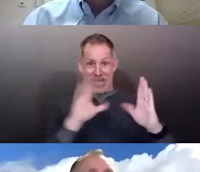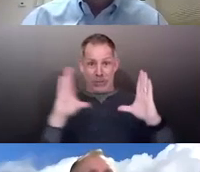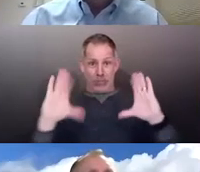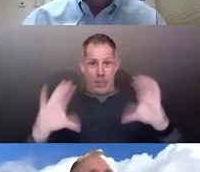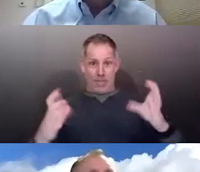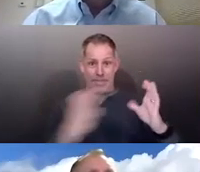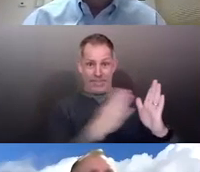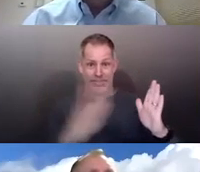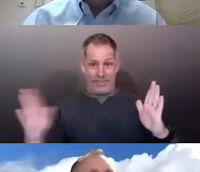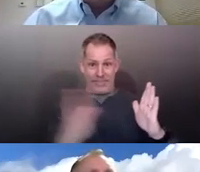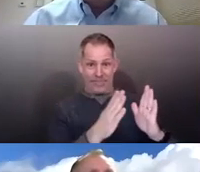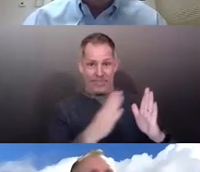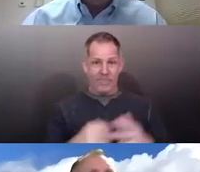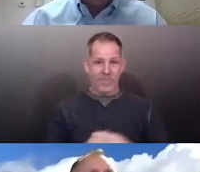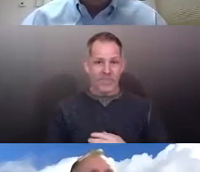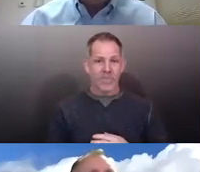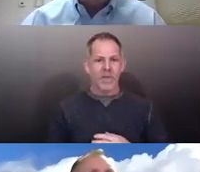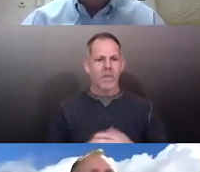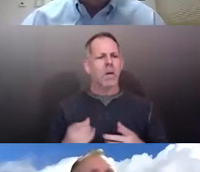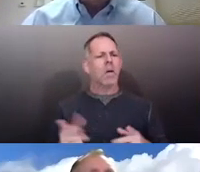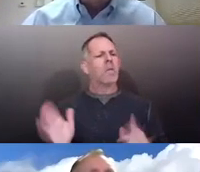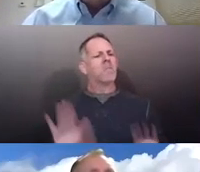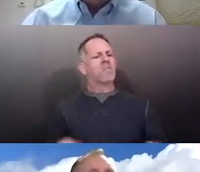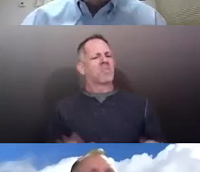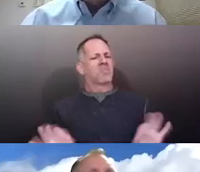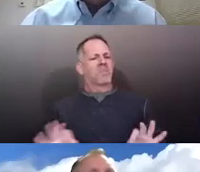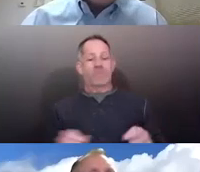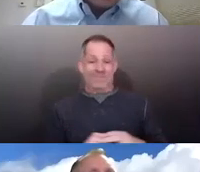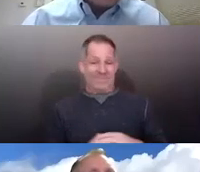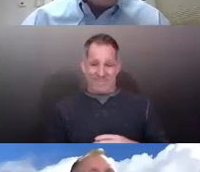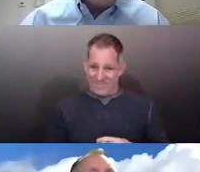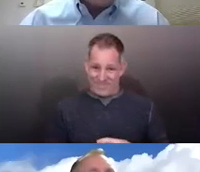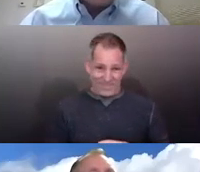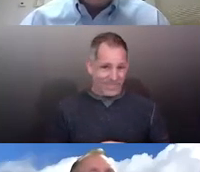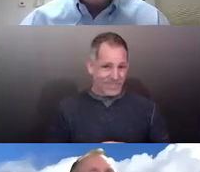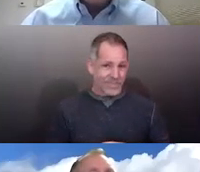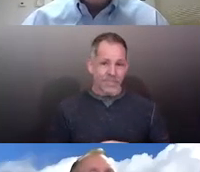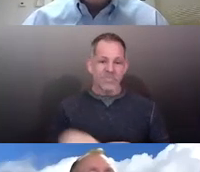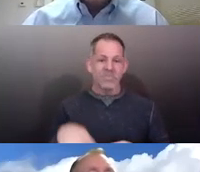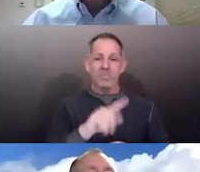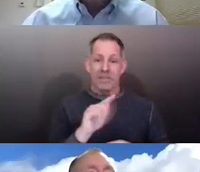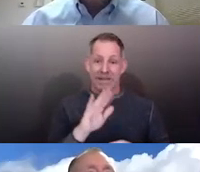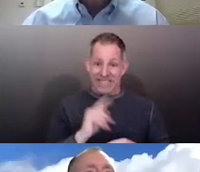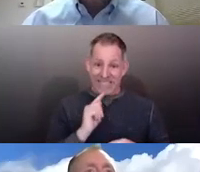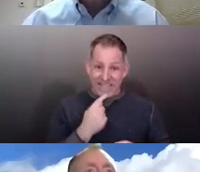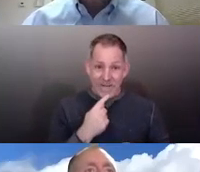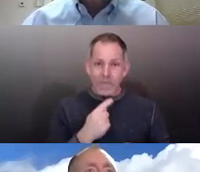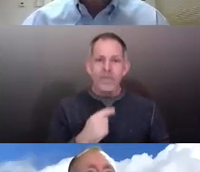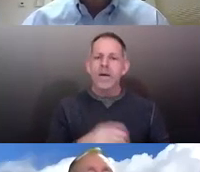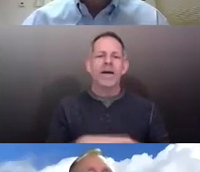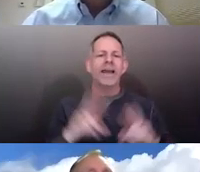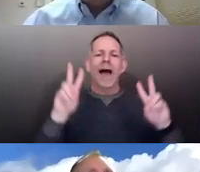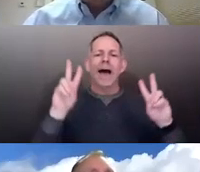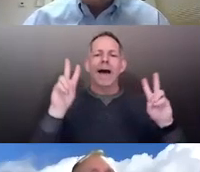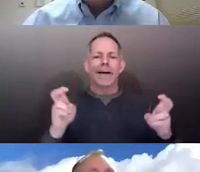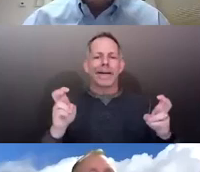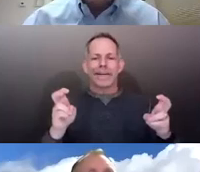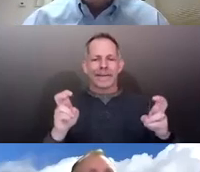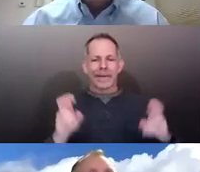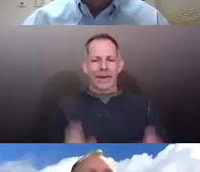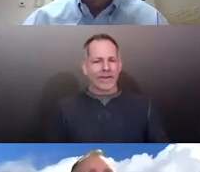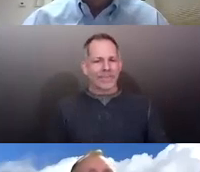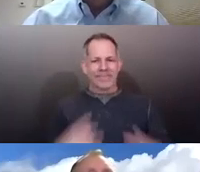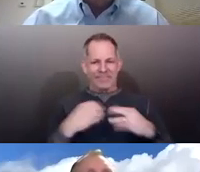be severe in young adults, it's not completely benign. And again, I have to mention that 2 to 3 months